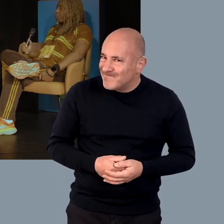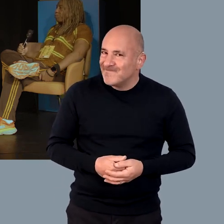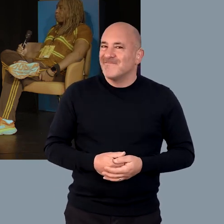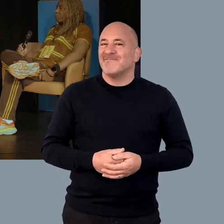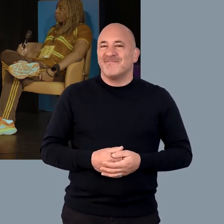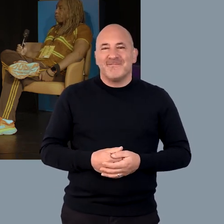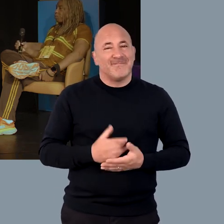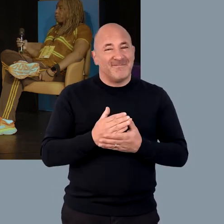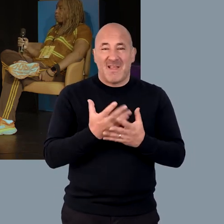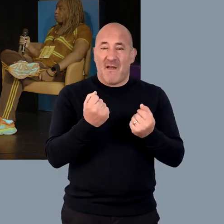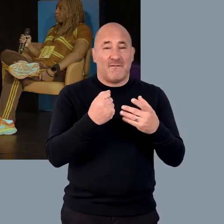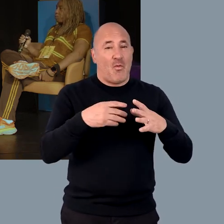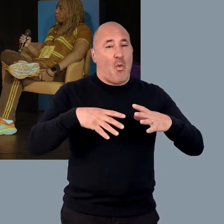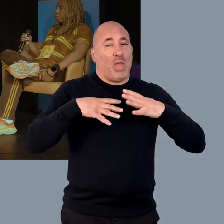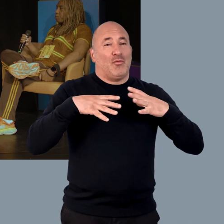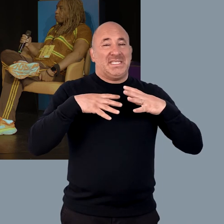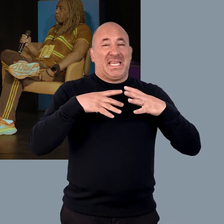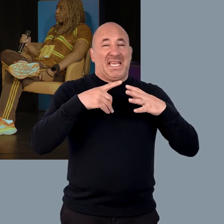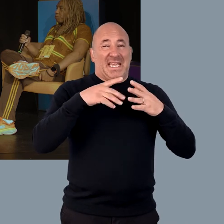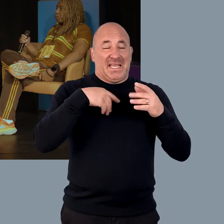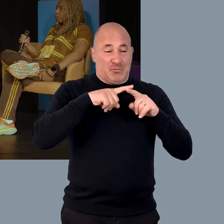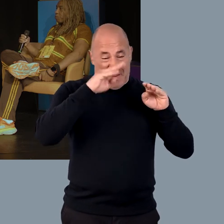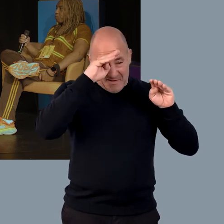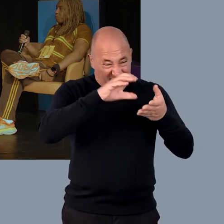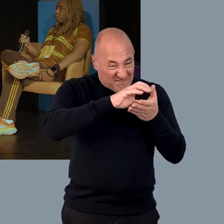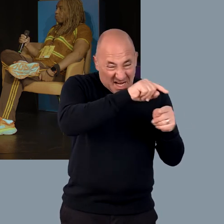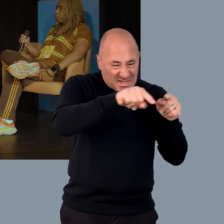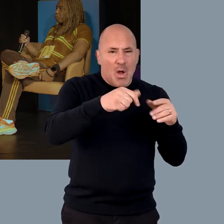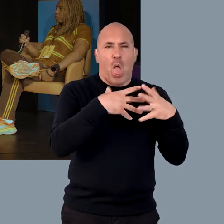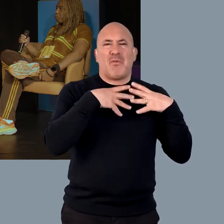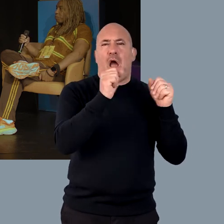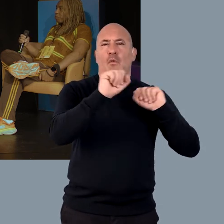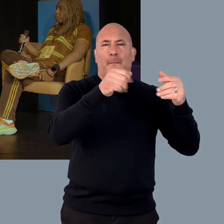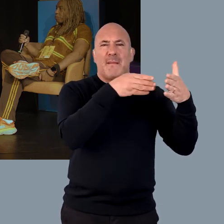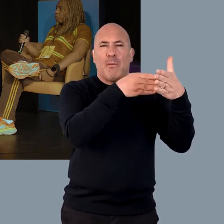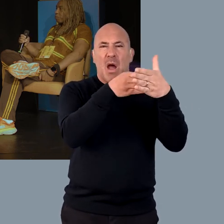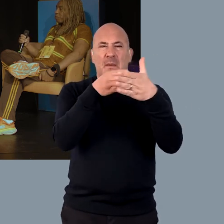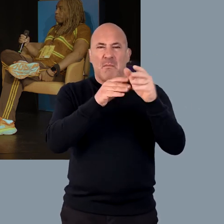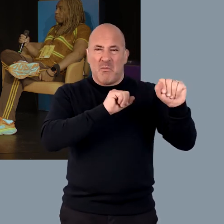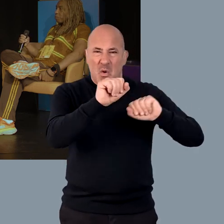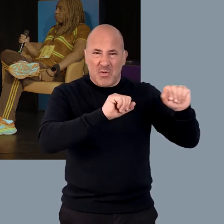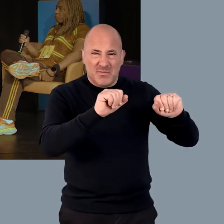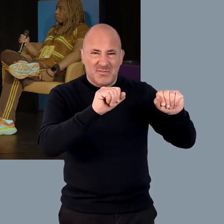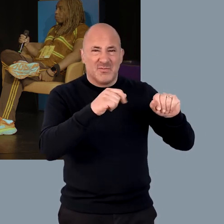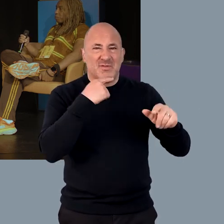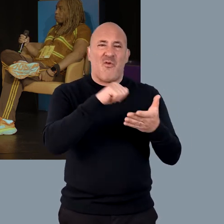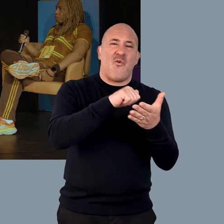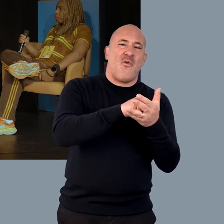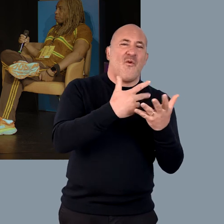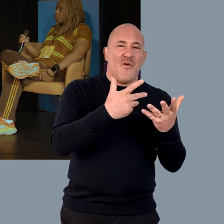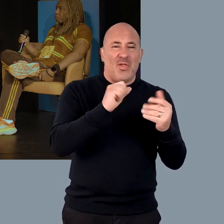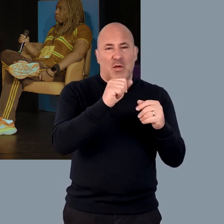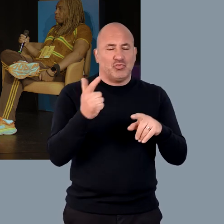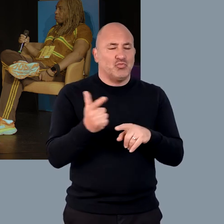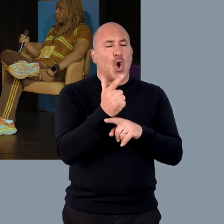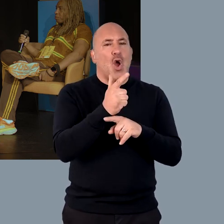there's so many other barriers that are in the way of like getting that same investment that so many Other people can